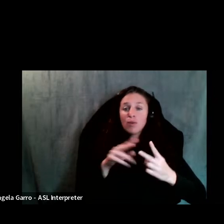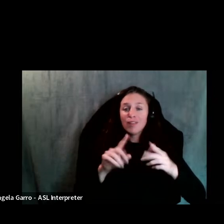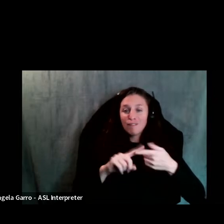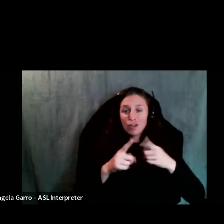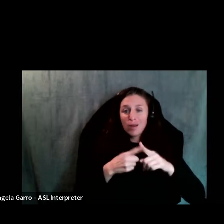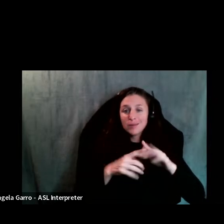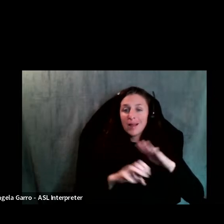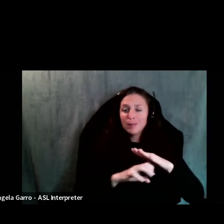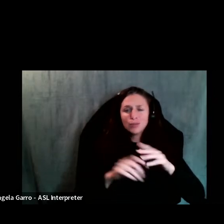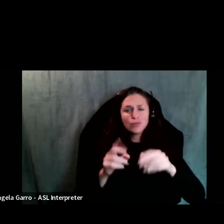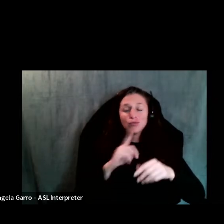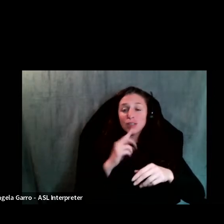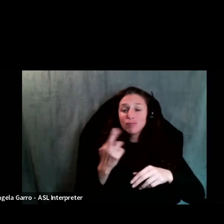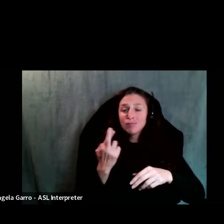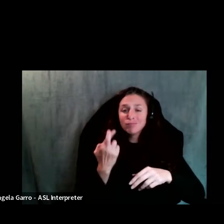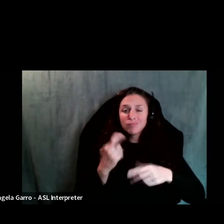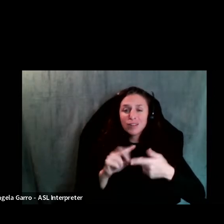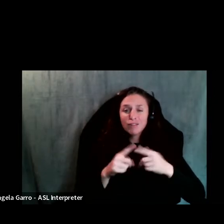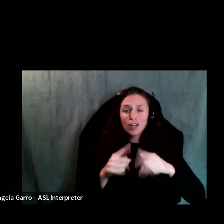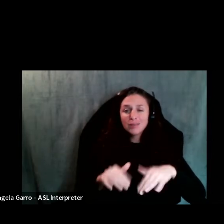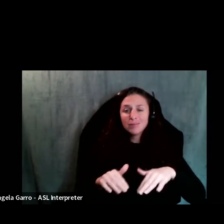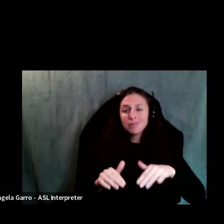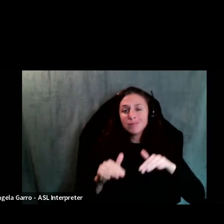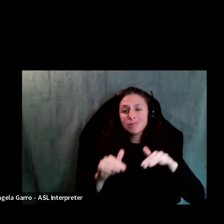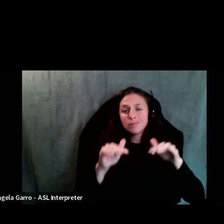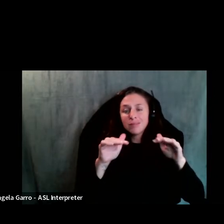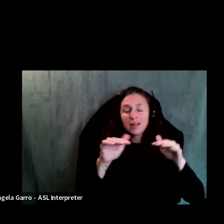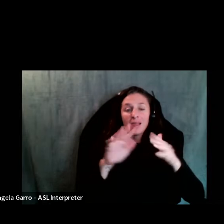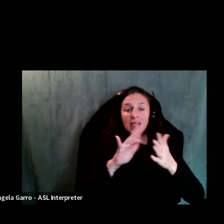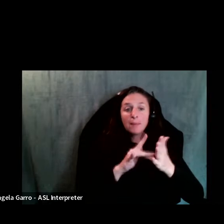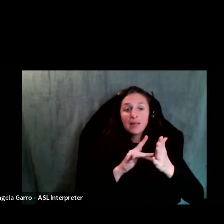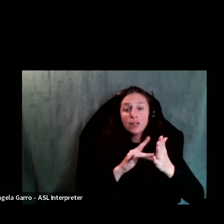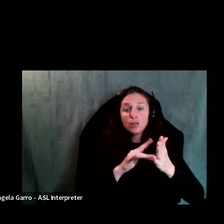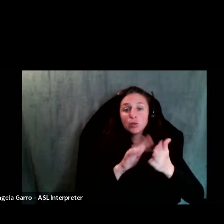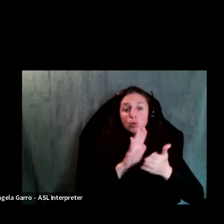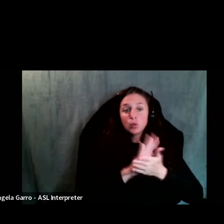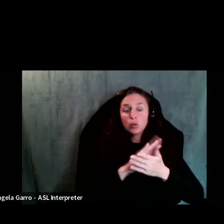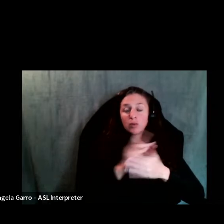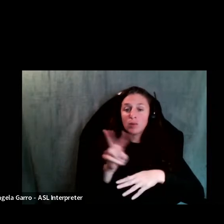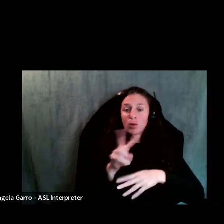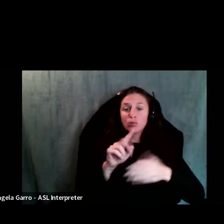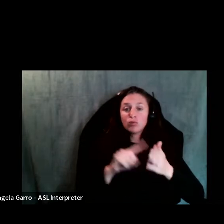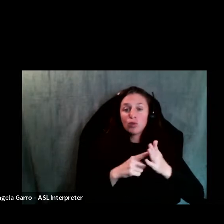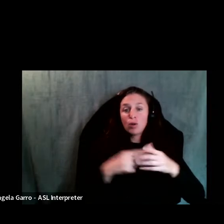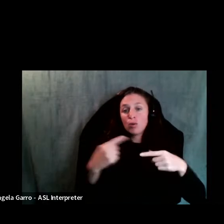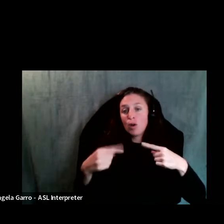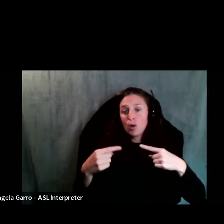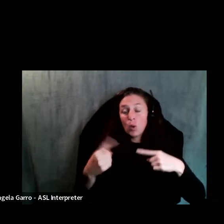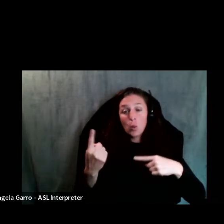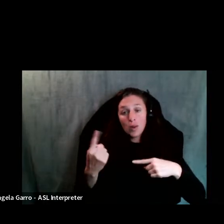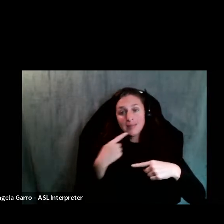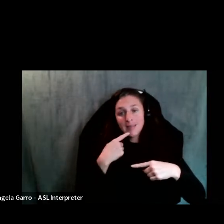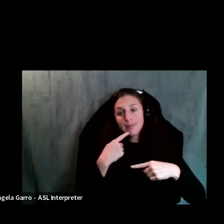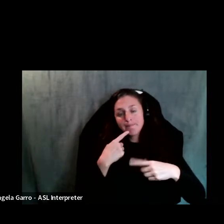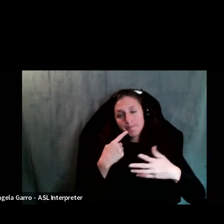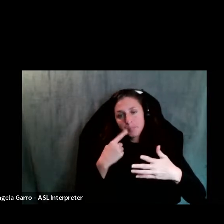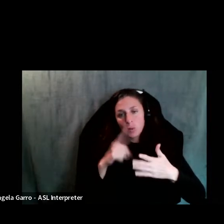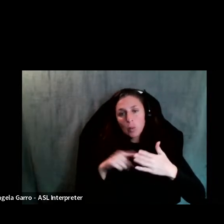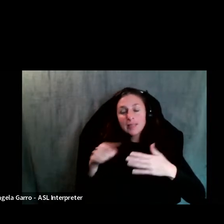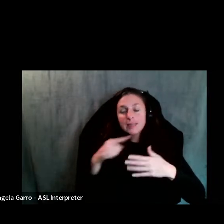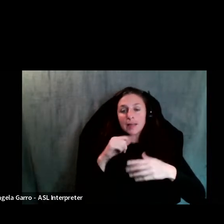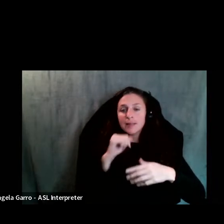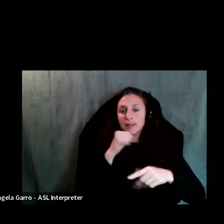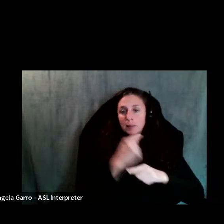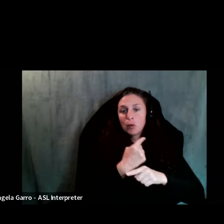school, really good friends. And then in middle school, they started to argue, and one said what he said